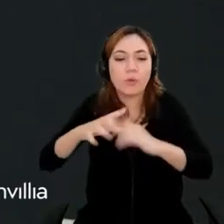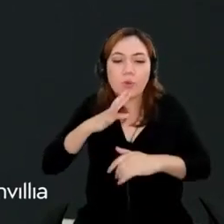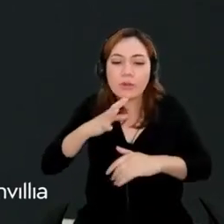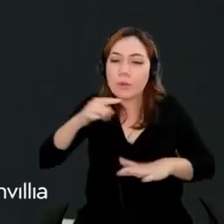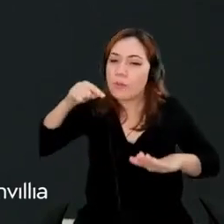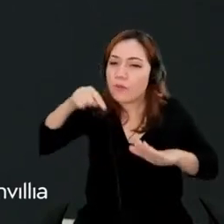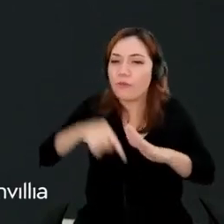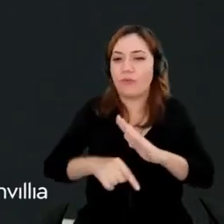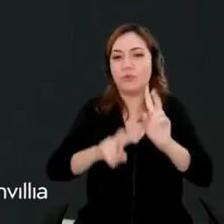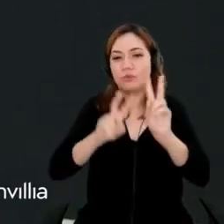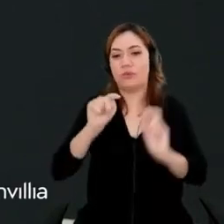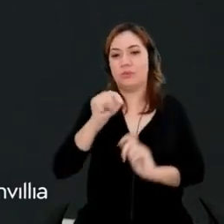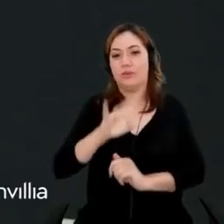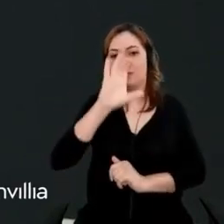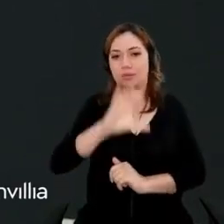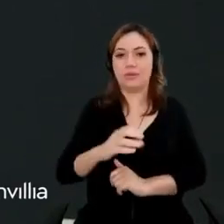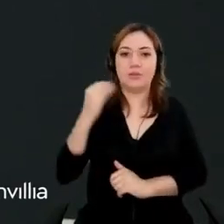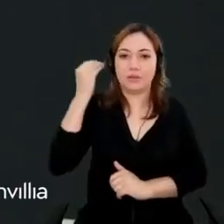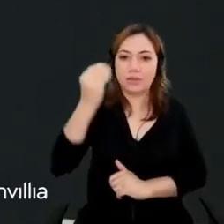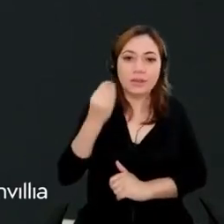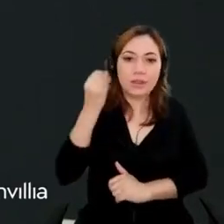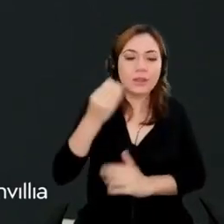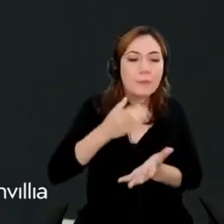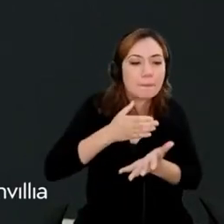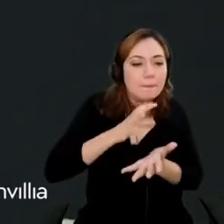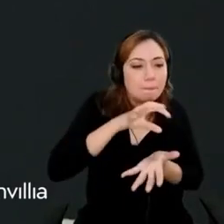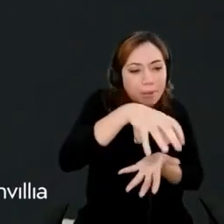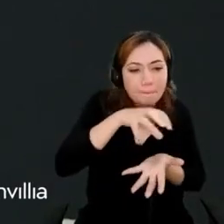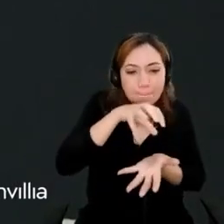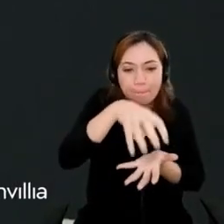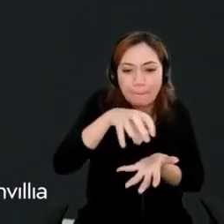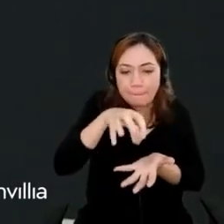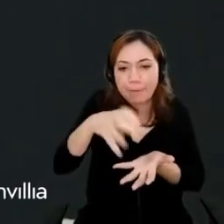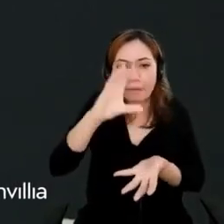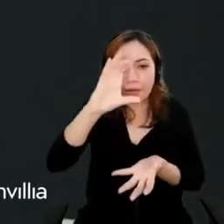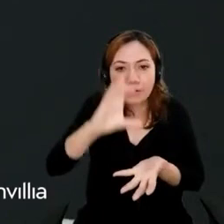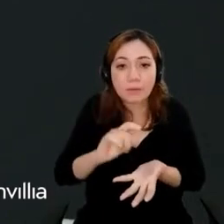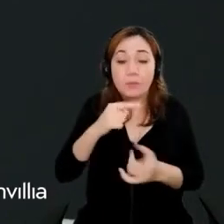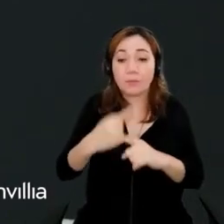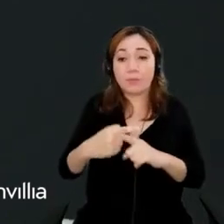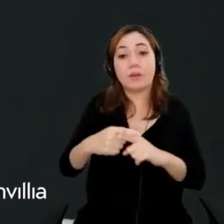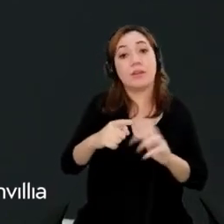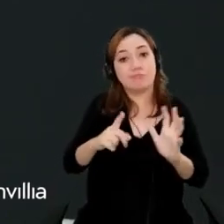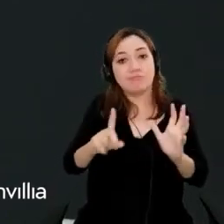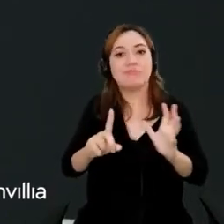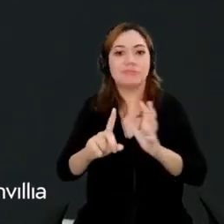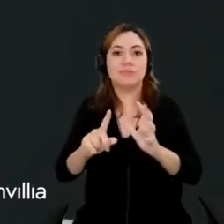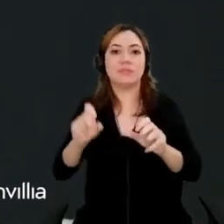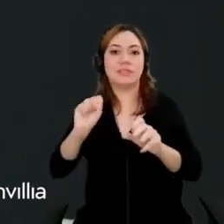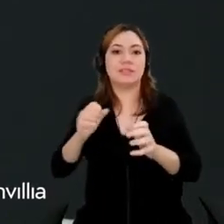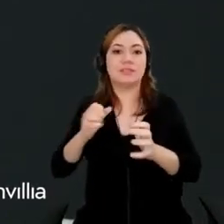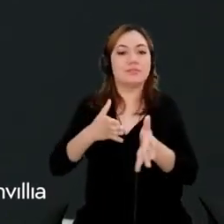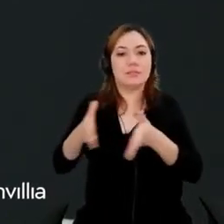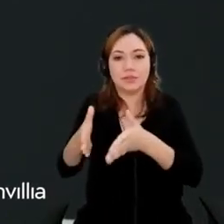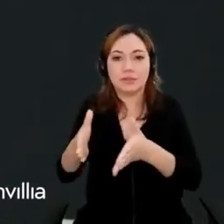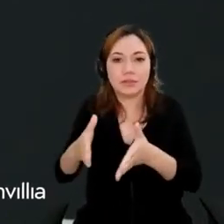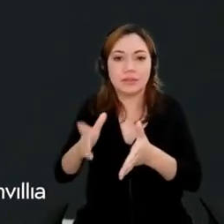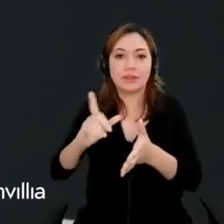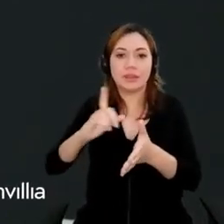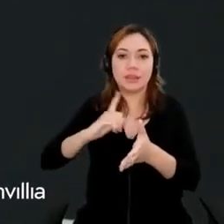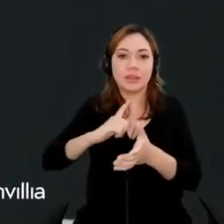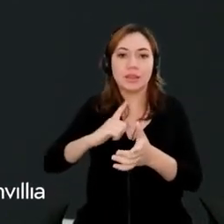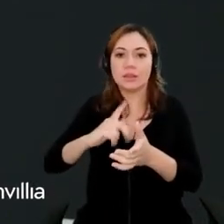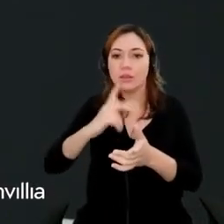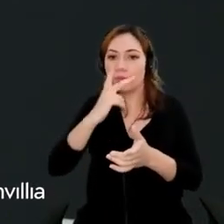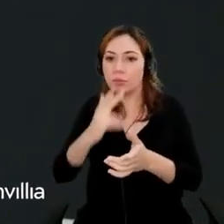really influence also the journeys and not to be only the last mile of the discussion when the designer or the other areas